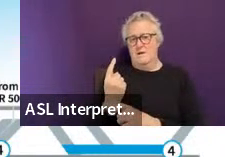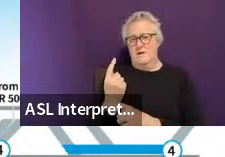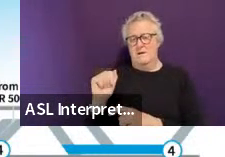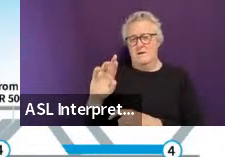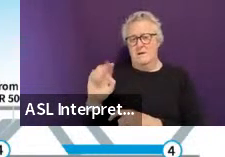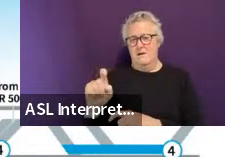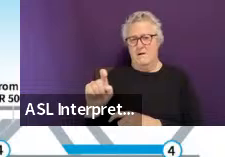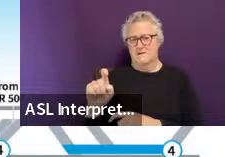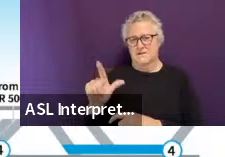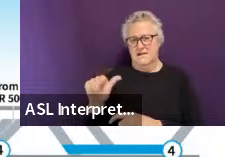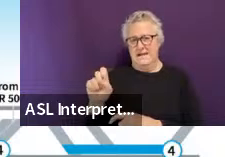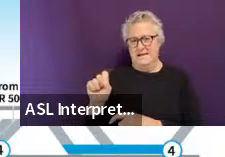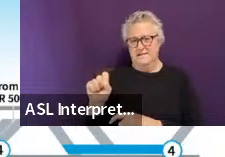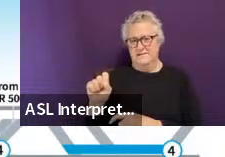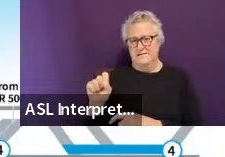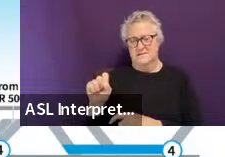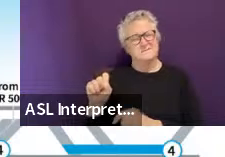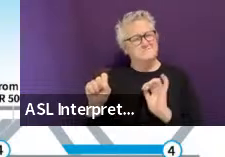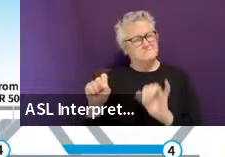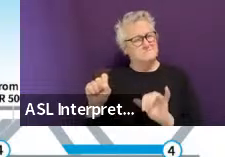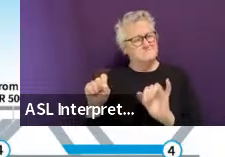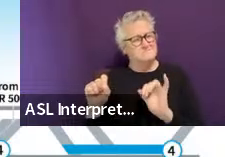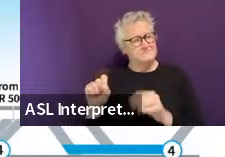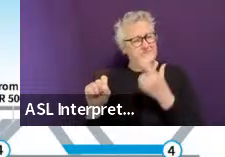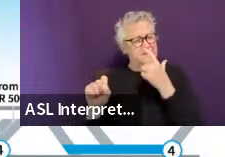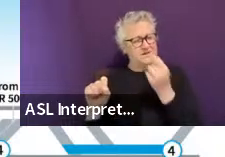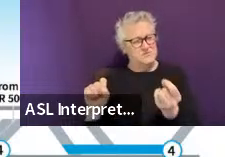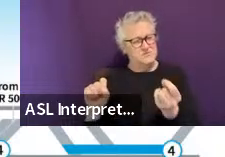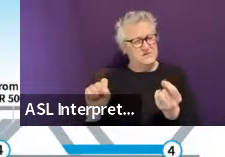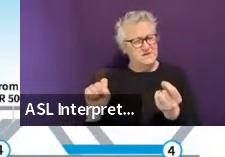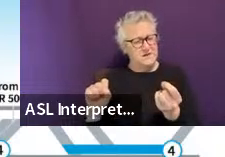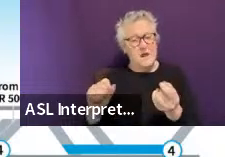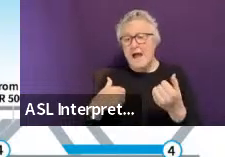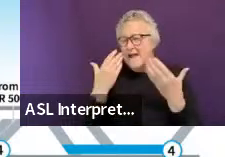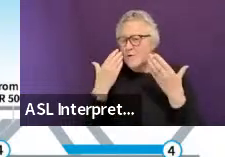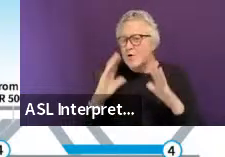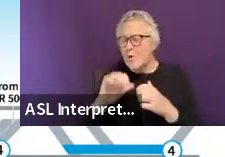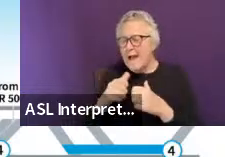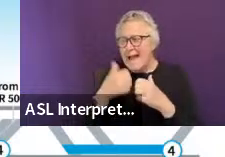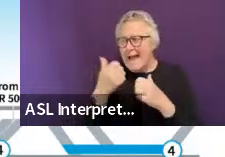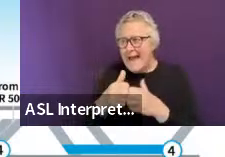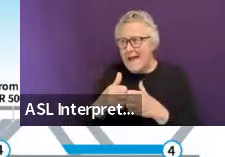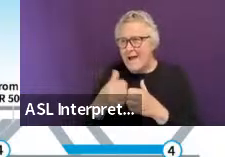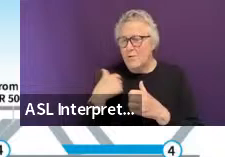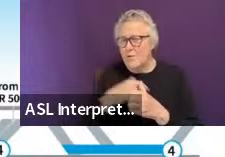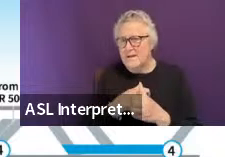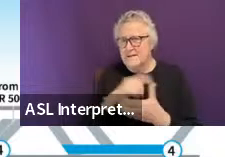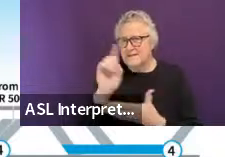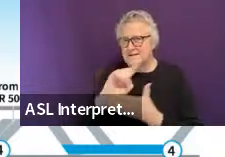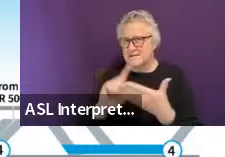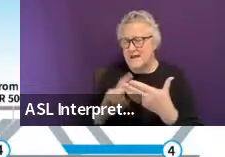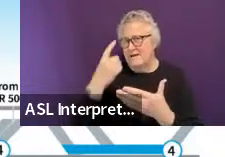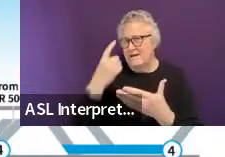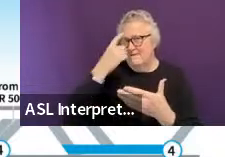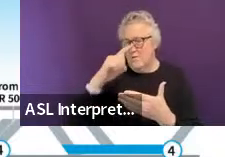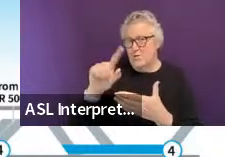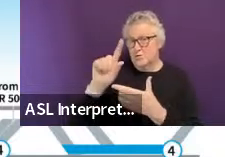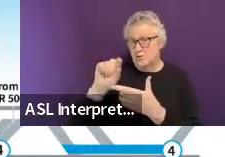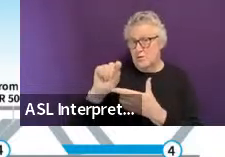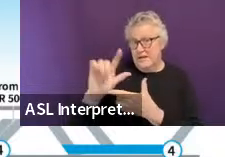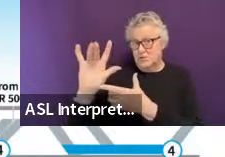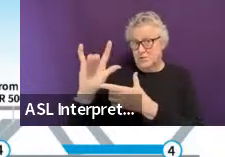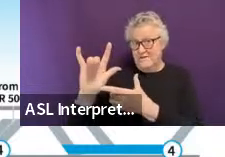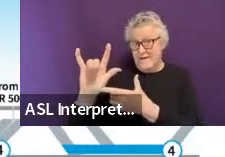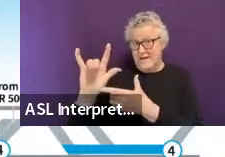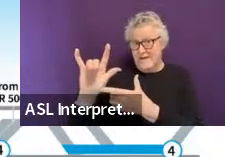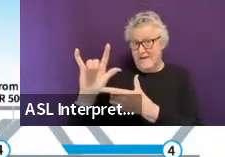don't know how we can model for 2045 without taking into account climate and BIPOC communities